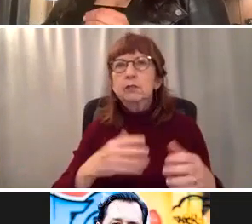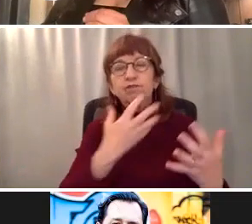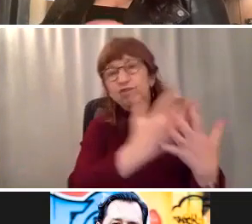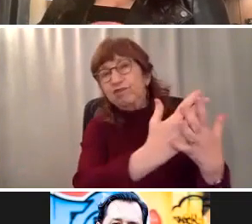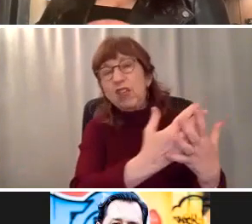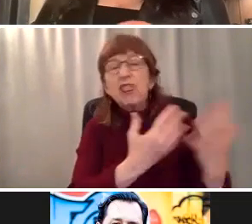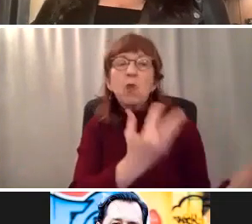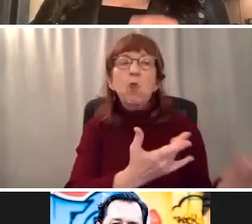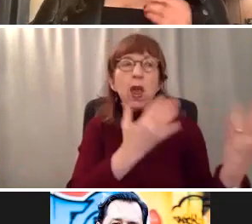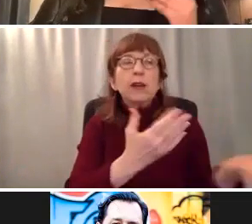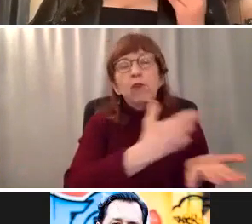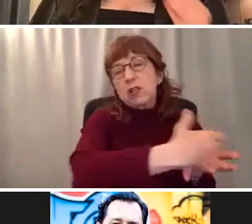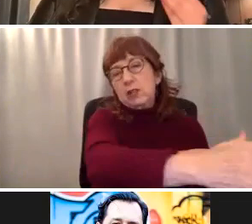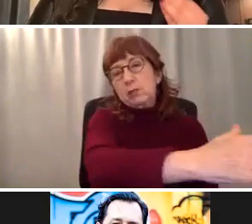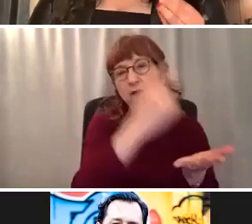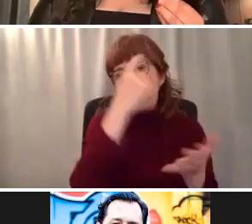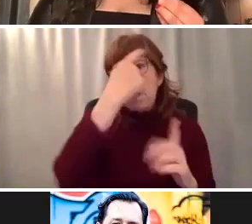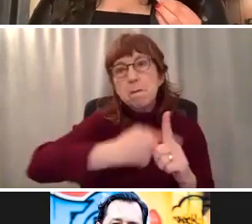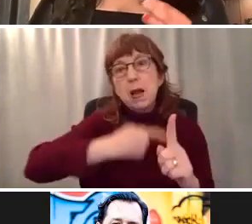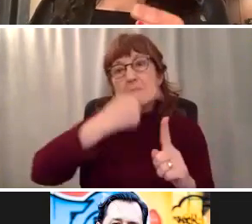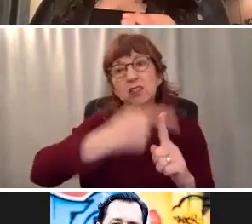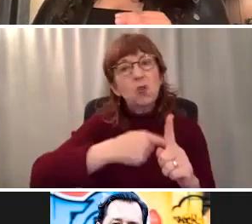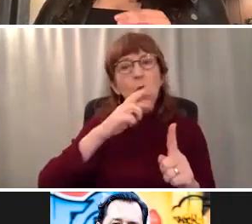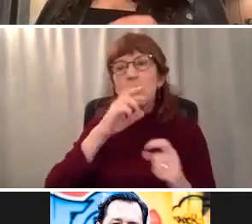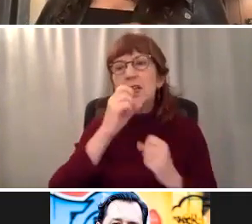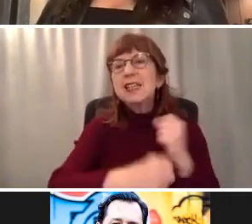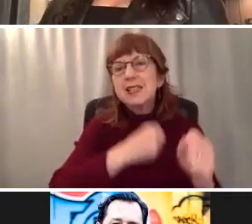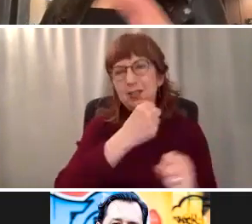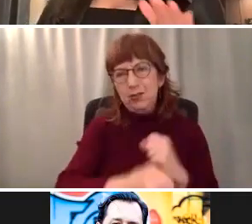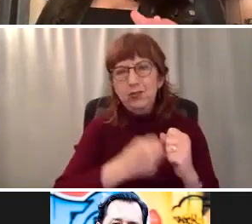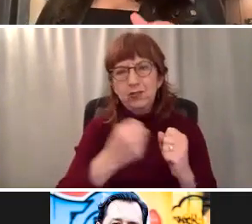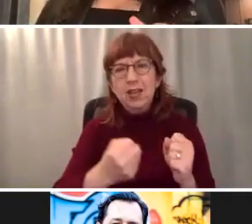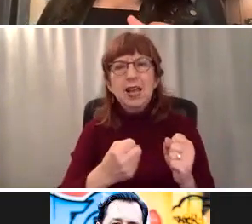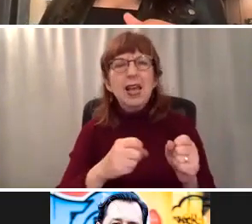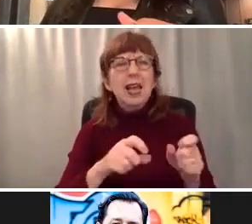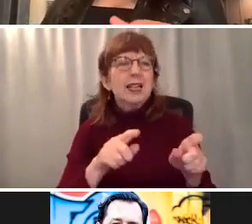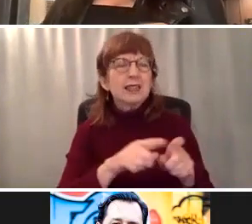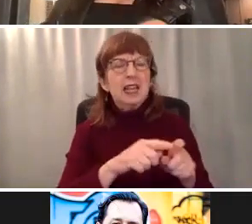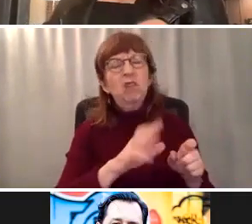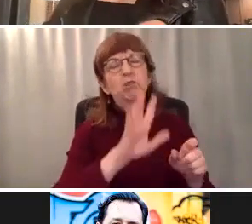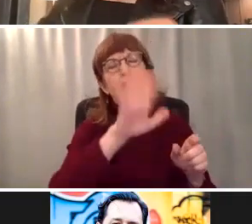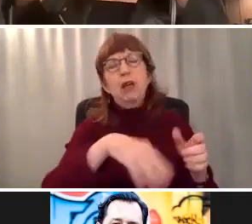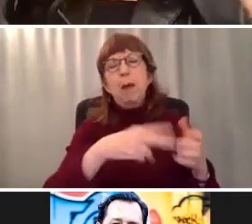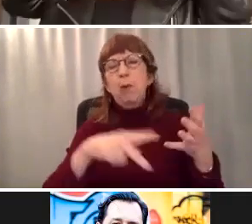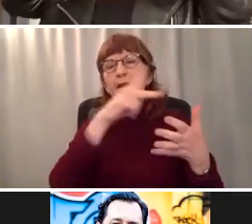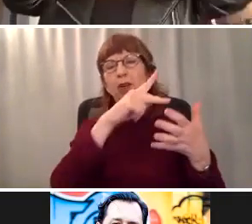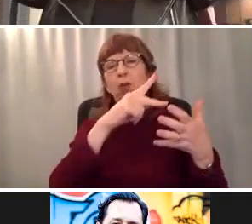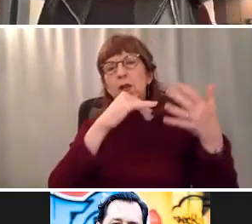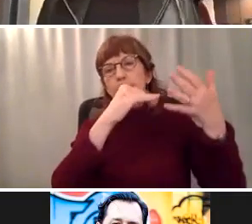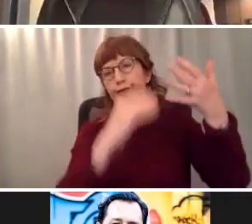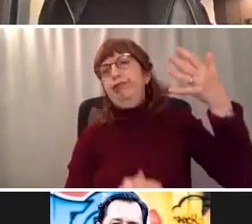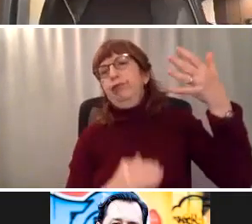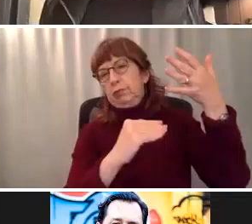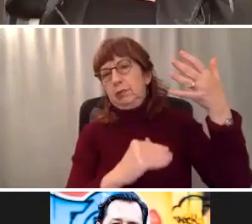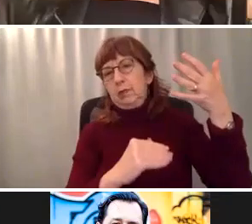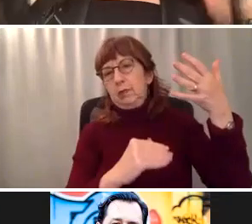for months or even years and are treated as the last priority to the government.